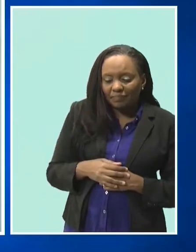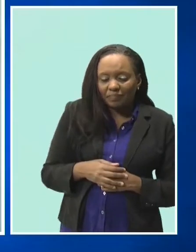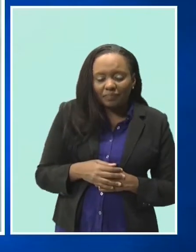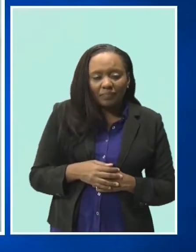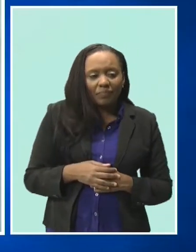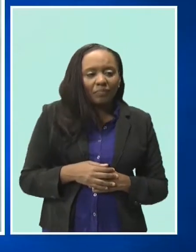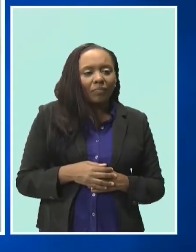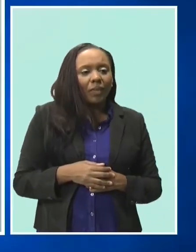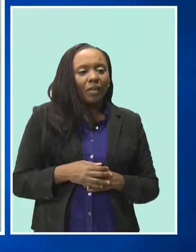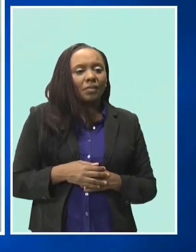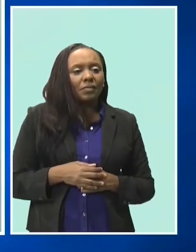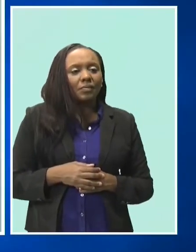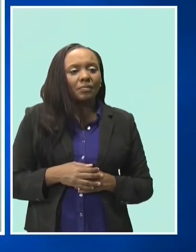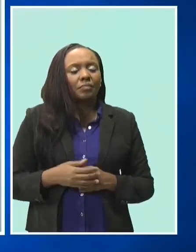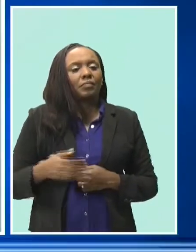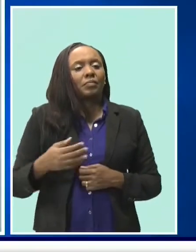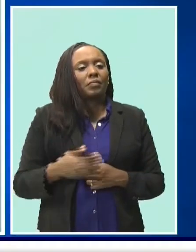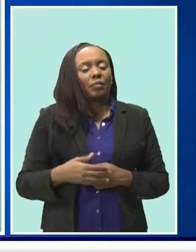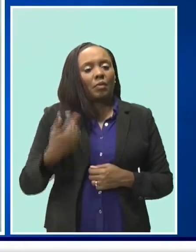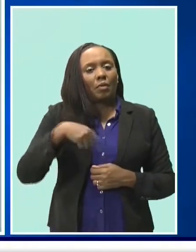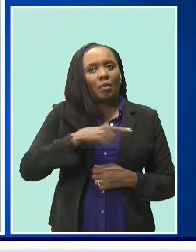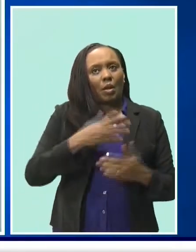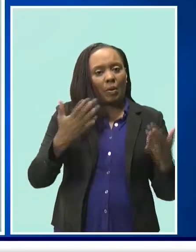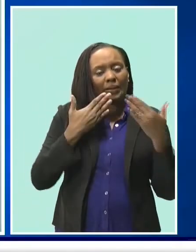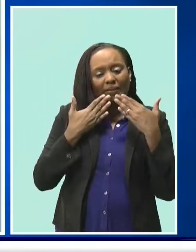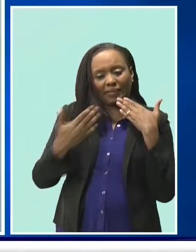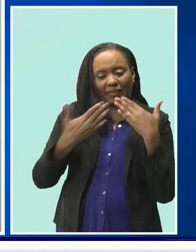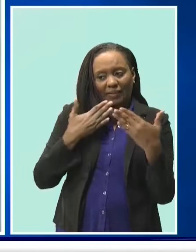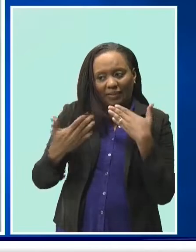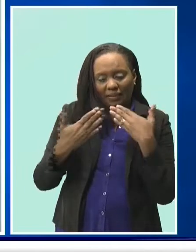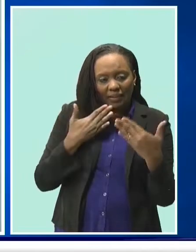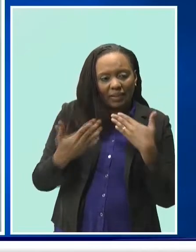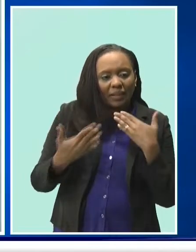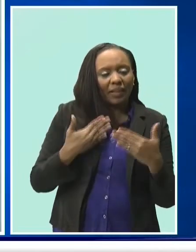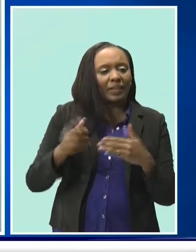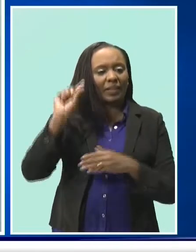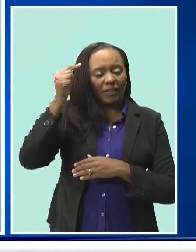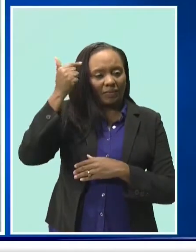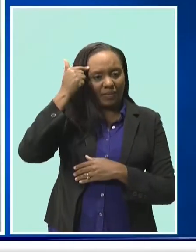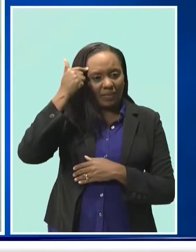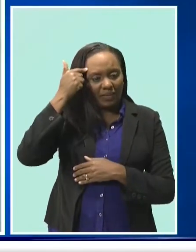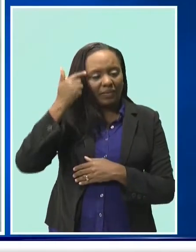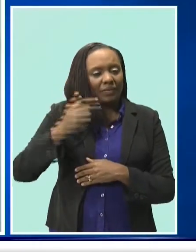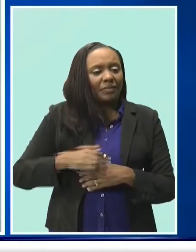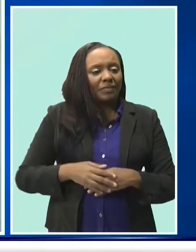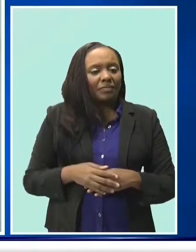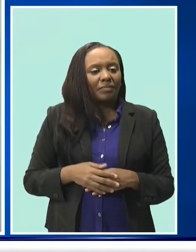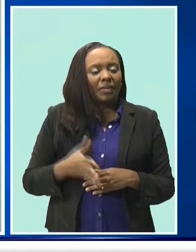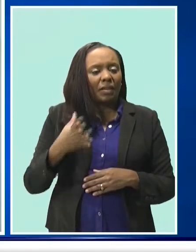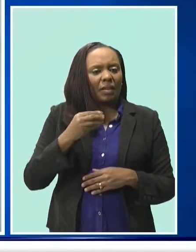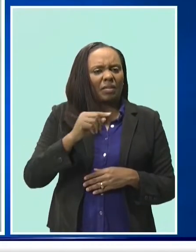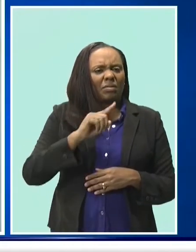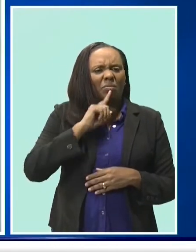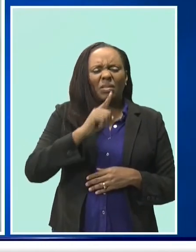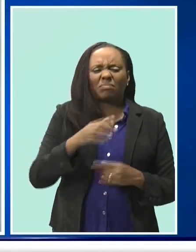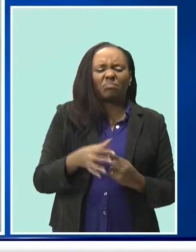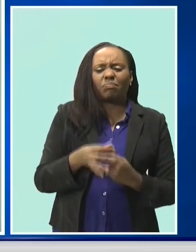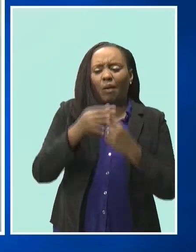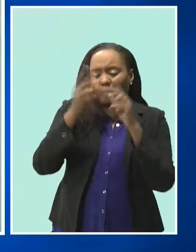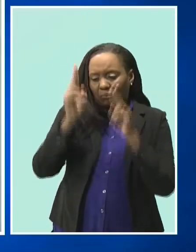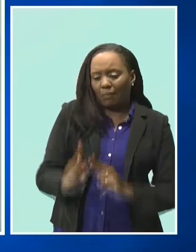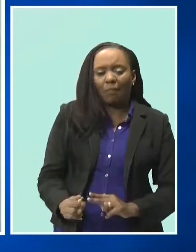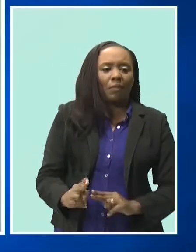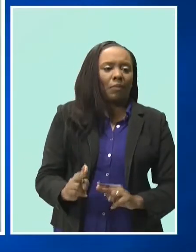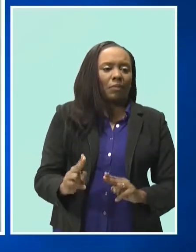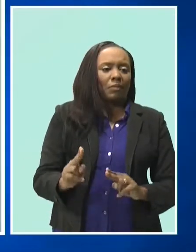we are giving thanks to and recognition to. And as Derek correctly said, especially the